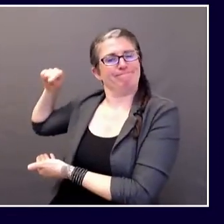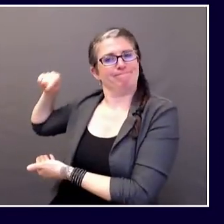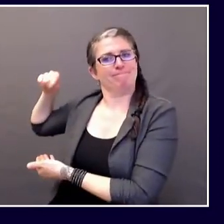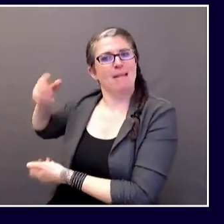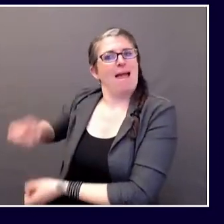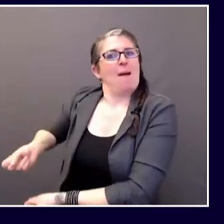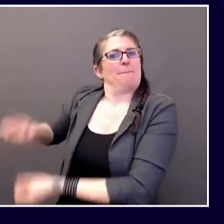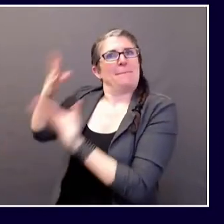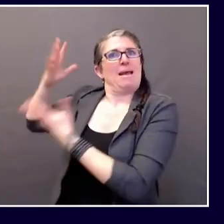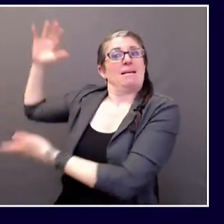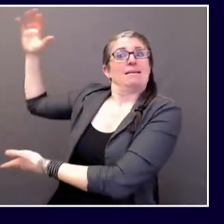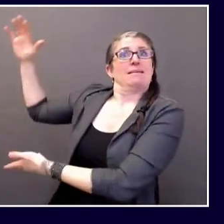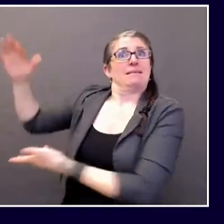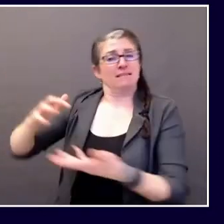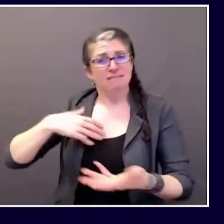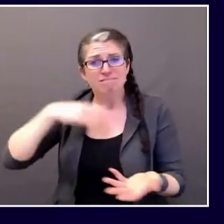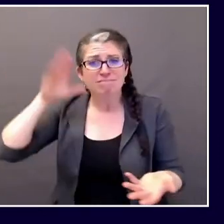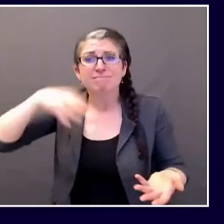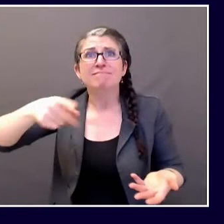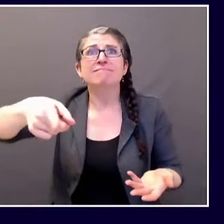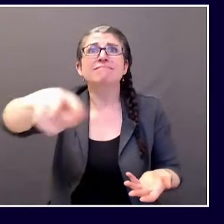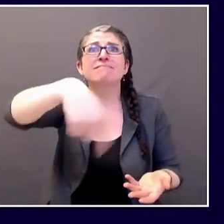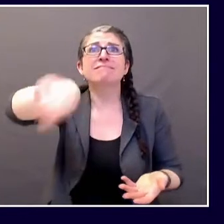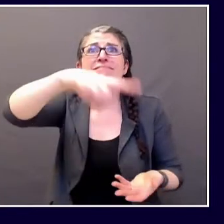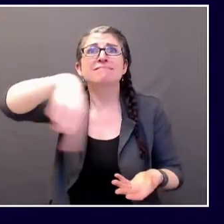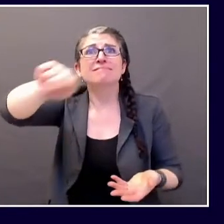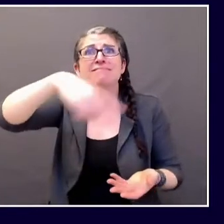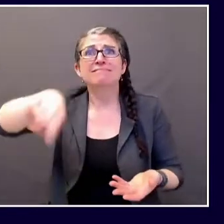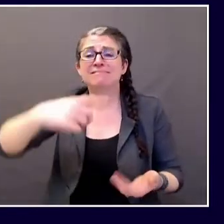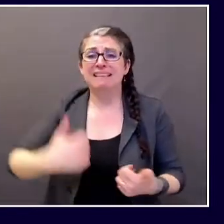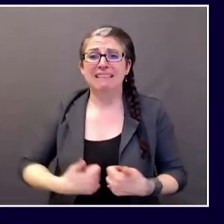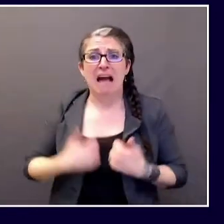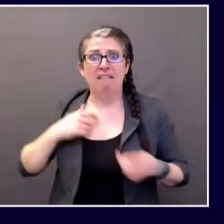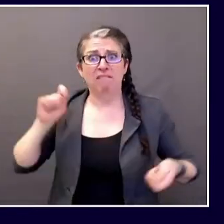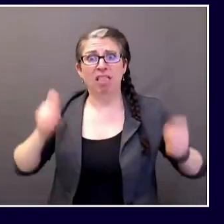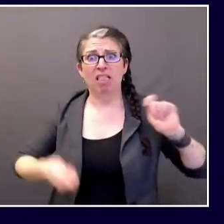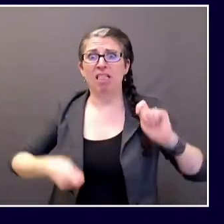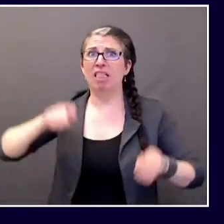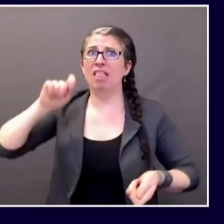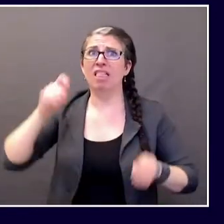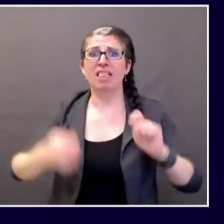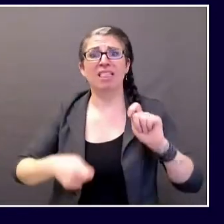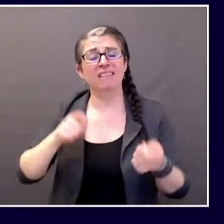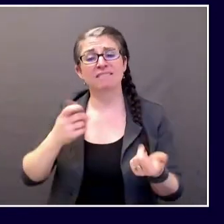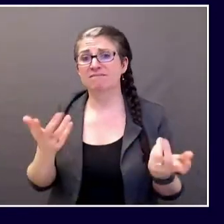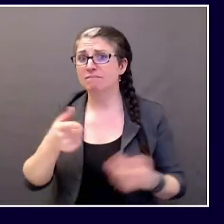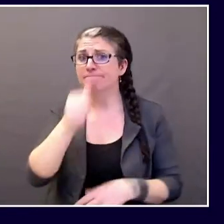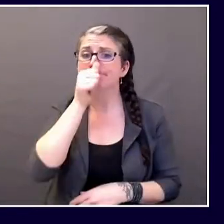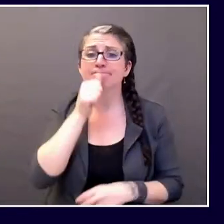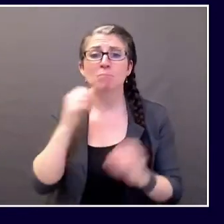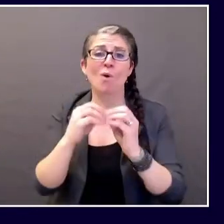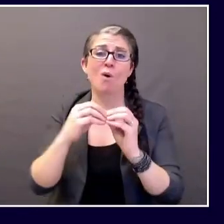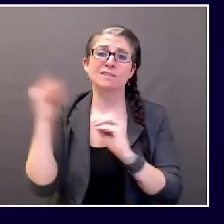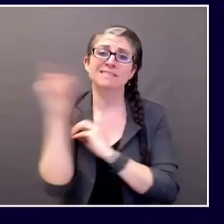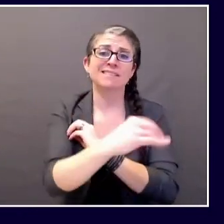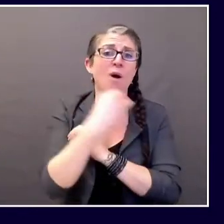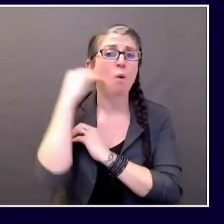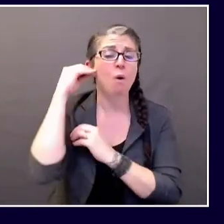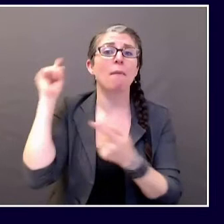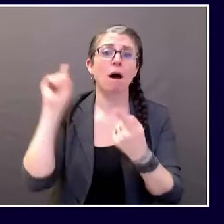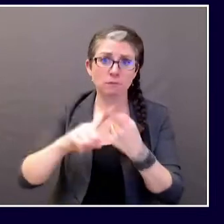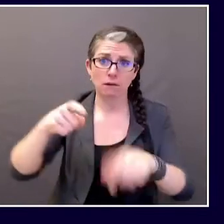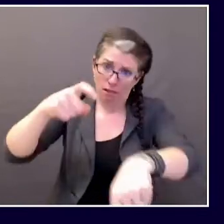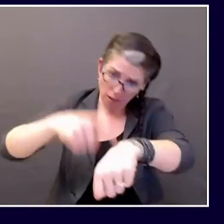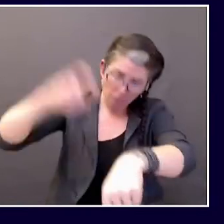pandemic, have had to stay home, have had to change their lives. So we do appreciate the concerns that have been raised as a result of